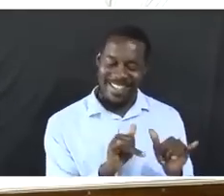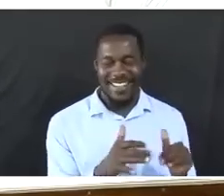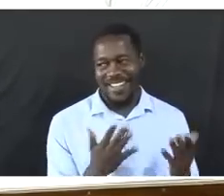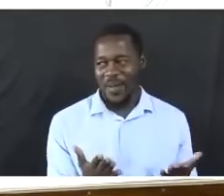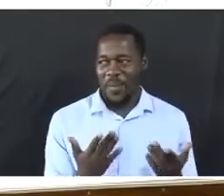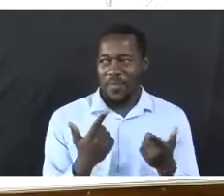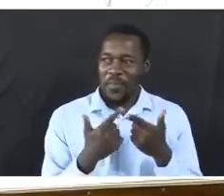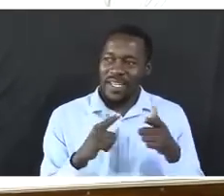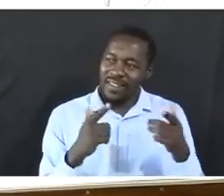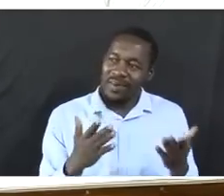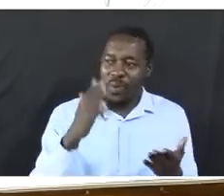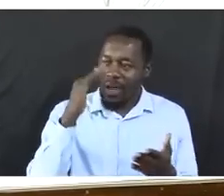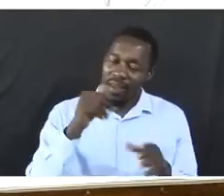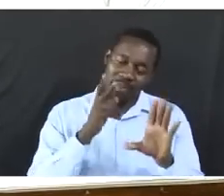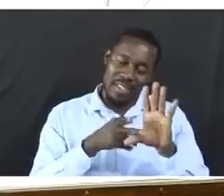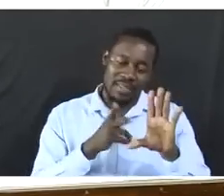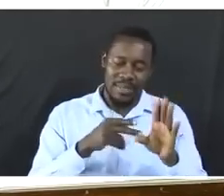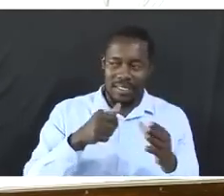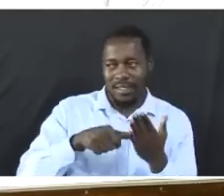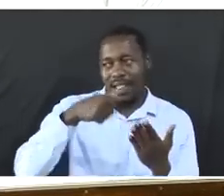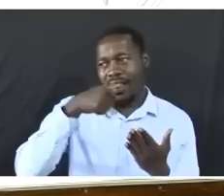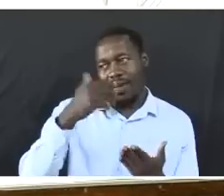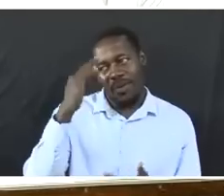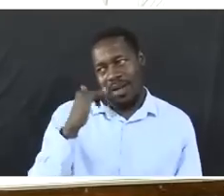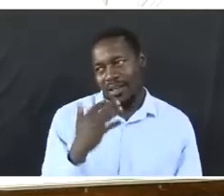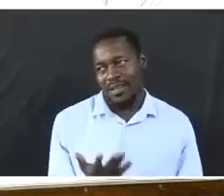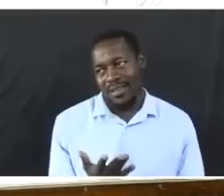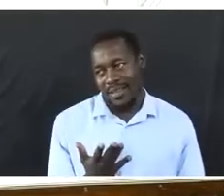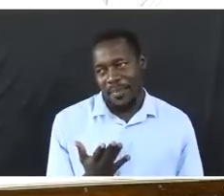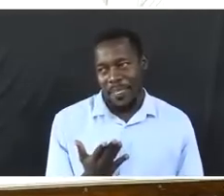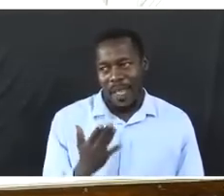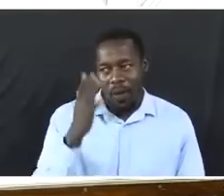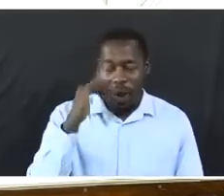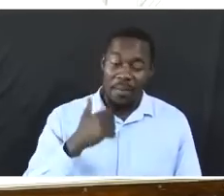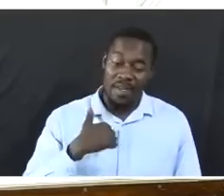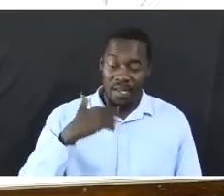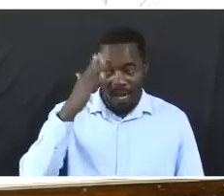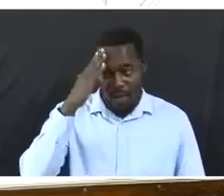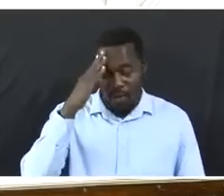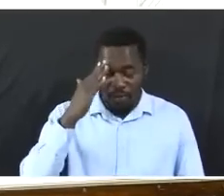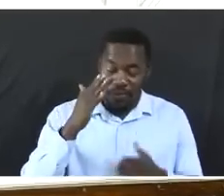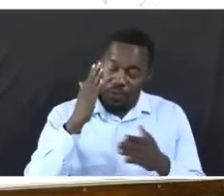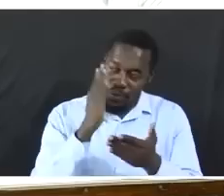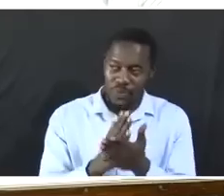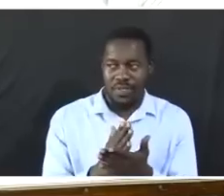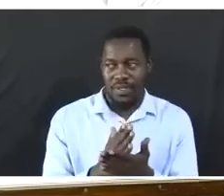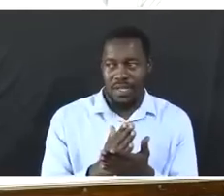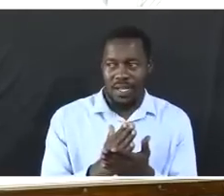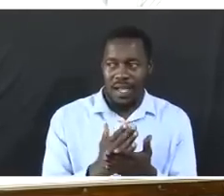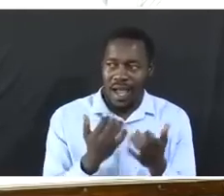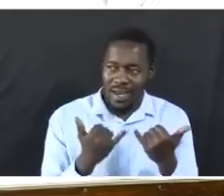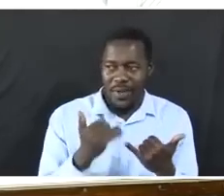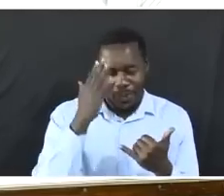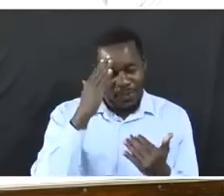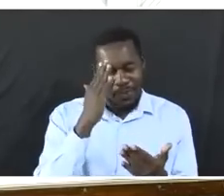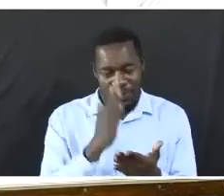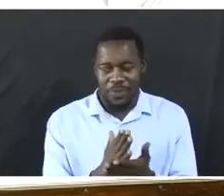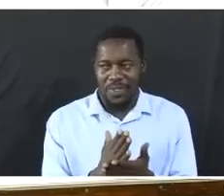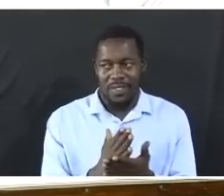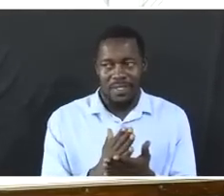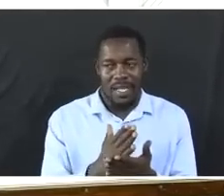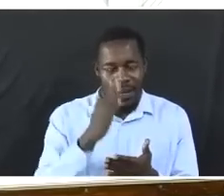He's a women's ministry's leader. So there's nothing wrong. I guess it's to cut back on